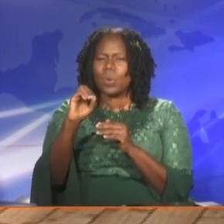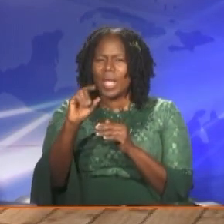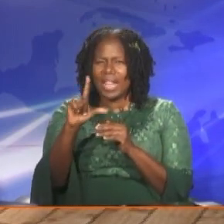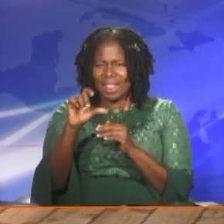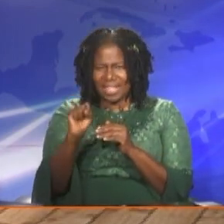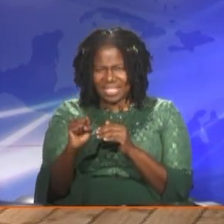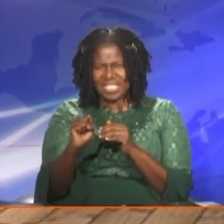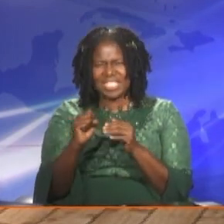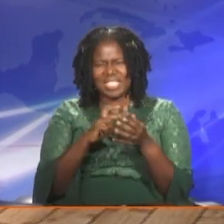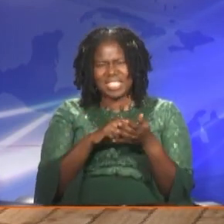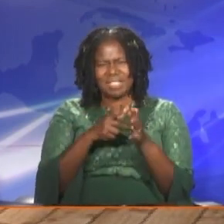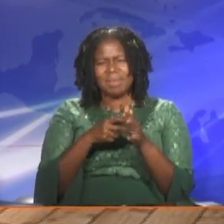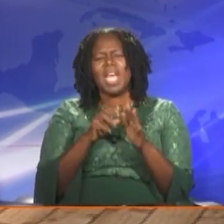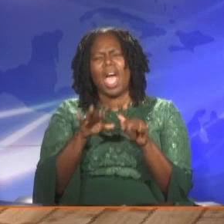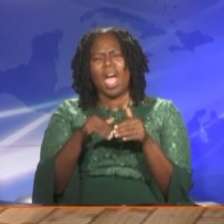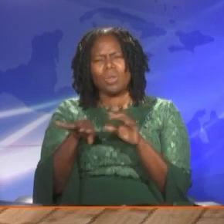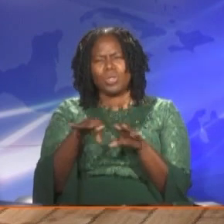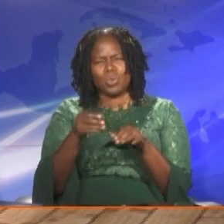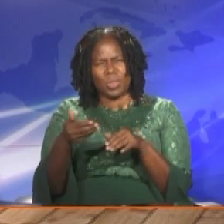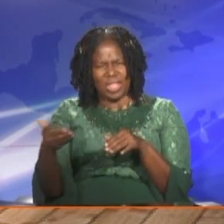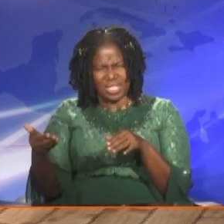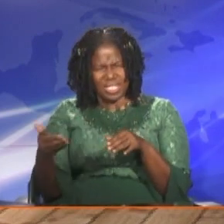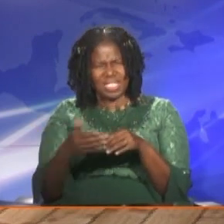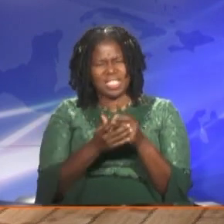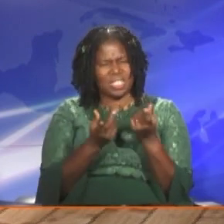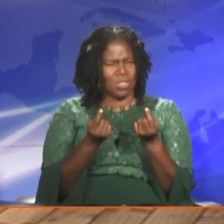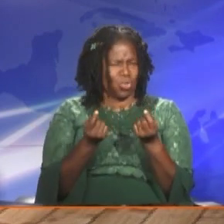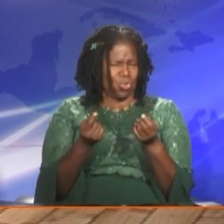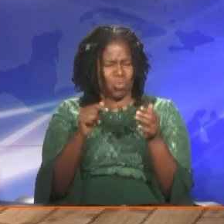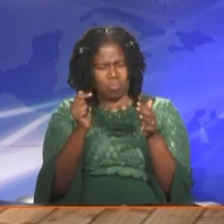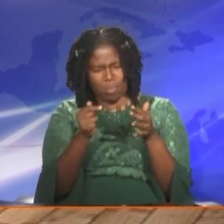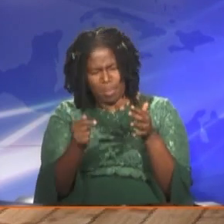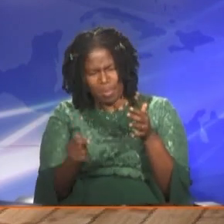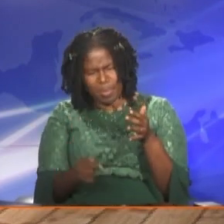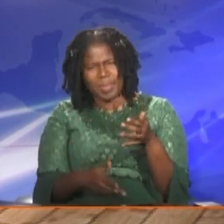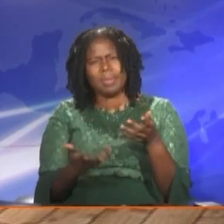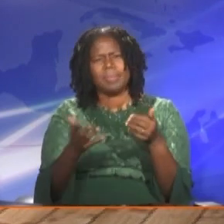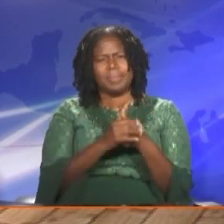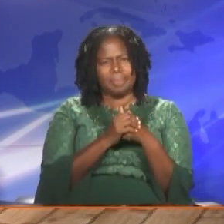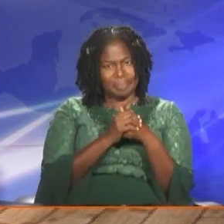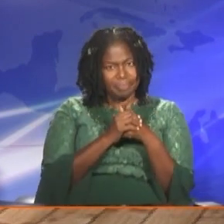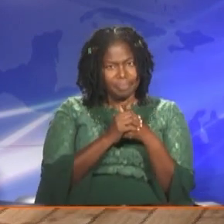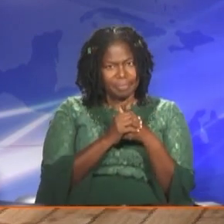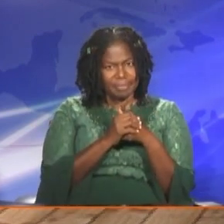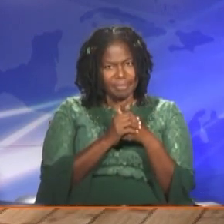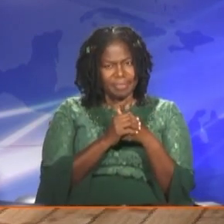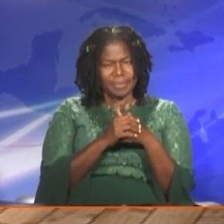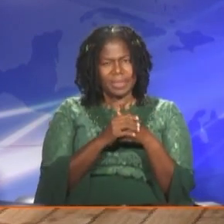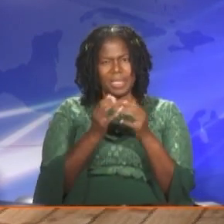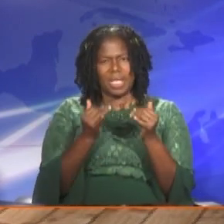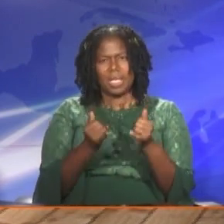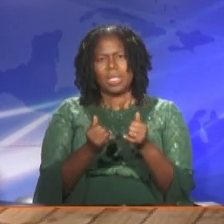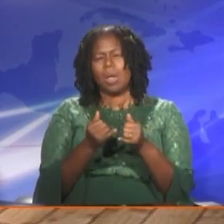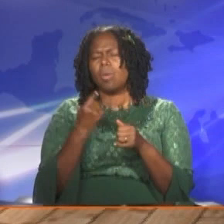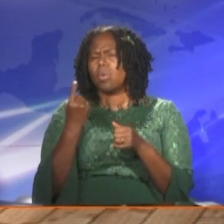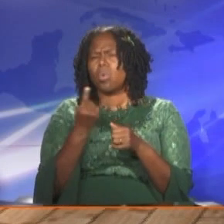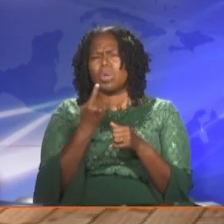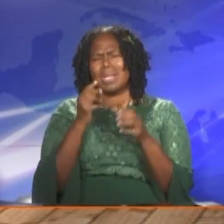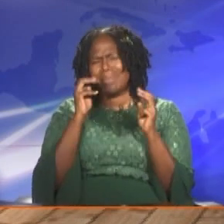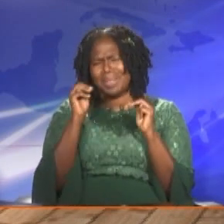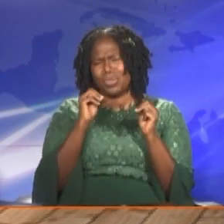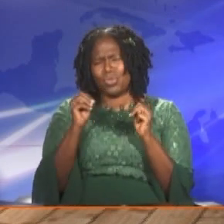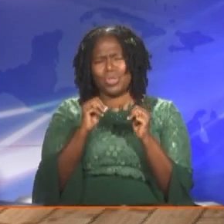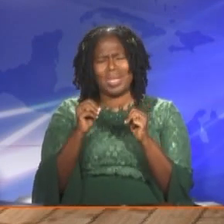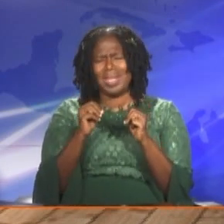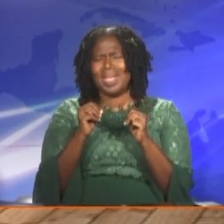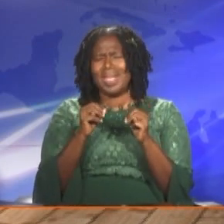is important because labor alone, labor inspectors, Ministry of Labor alone cannot address the issue of child labor. So if